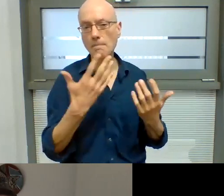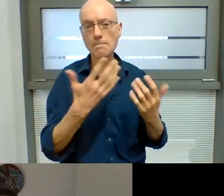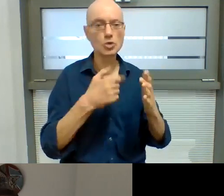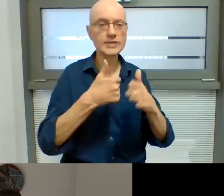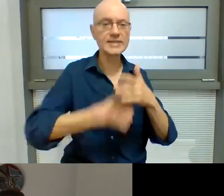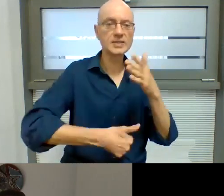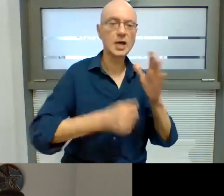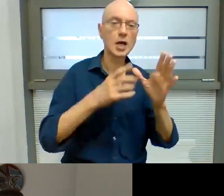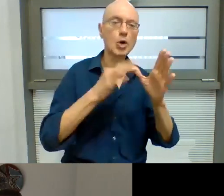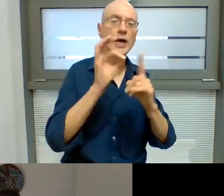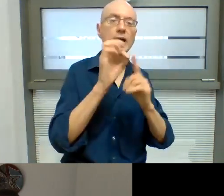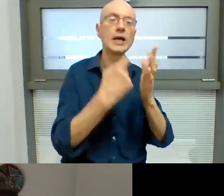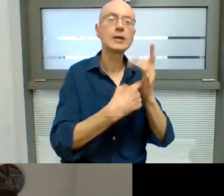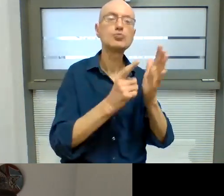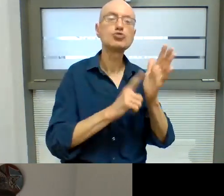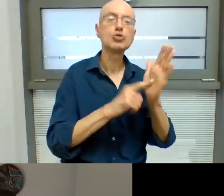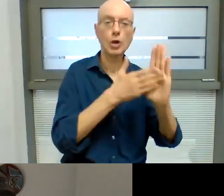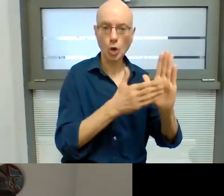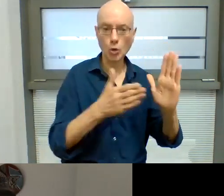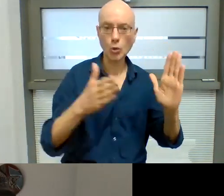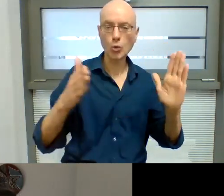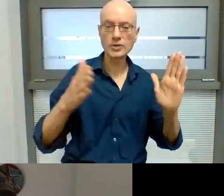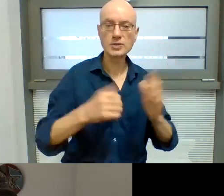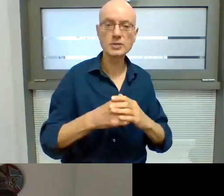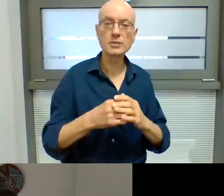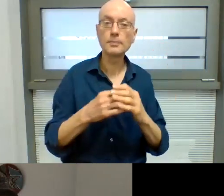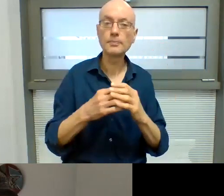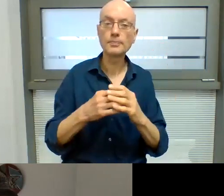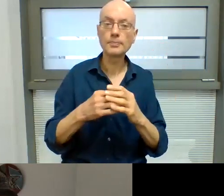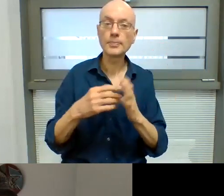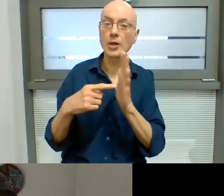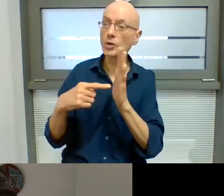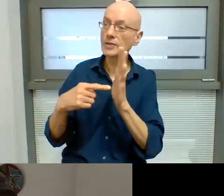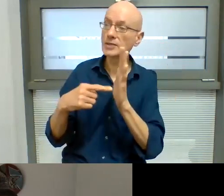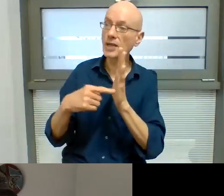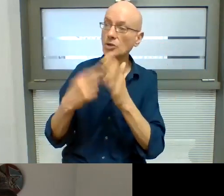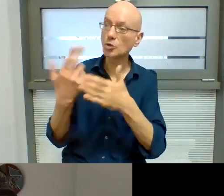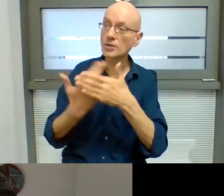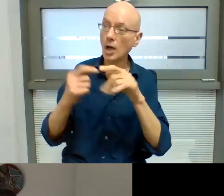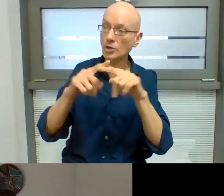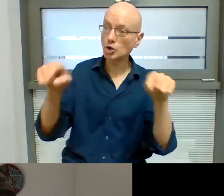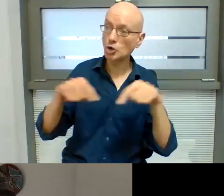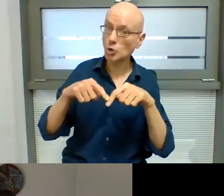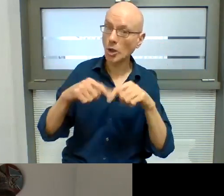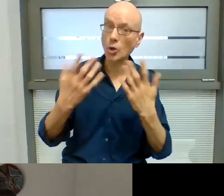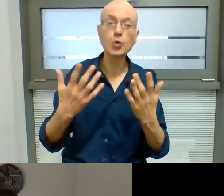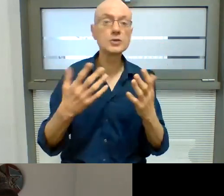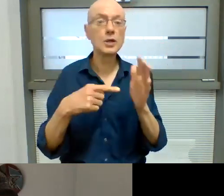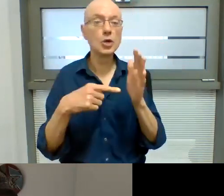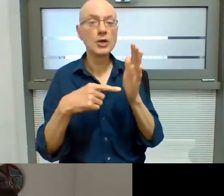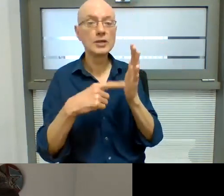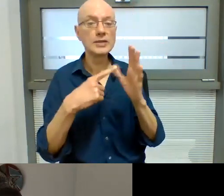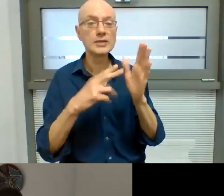April onwards. And Tanya's Art Studios? And Tanya's Art Studios. Oh,